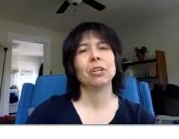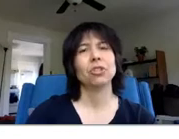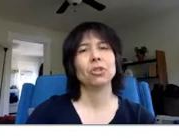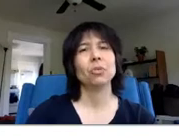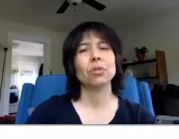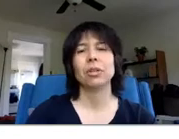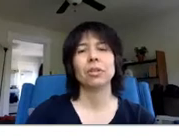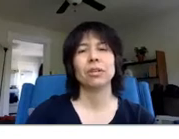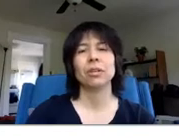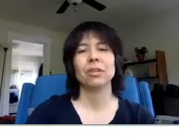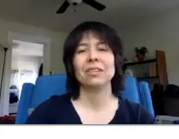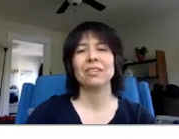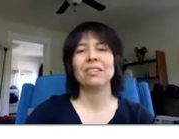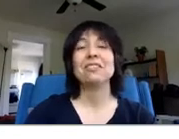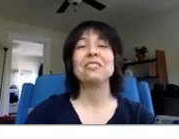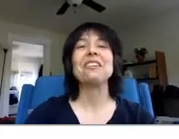A tooth?